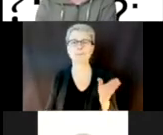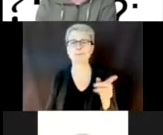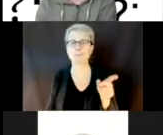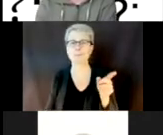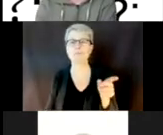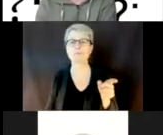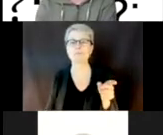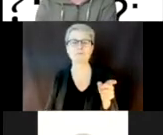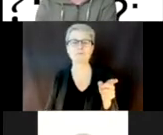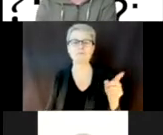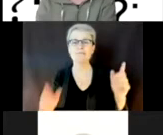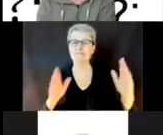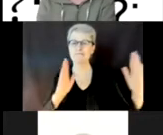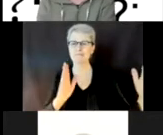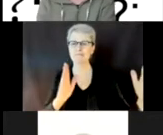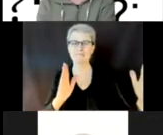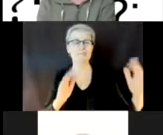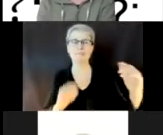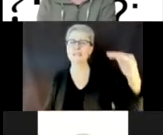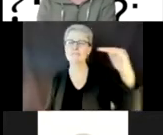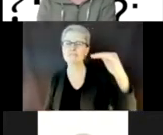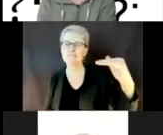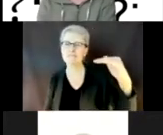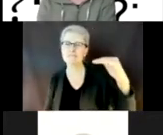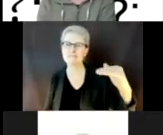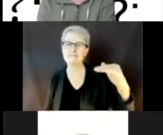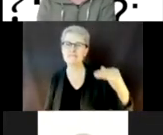to do today is just walk you through